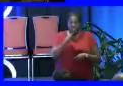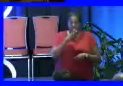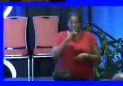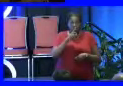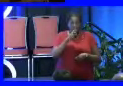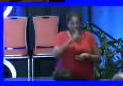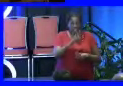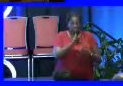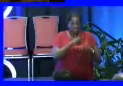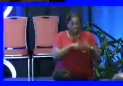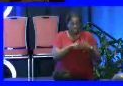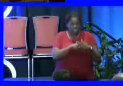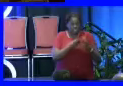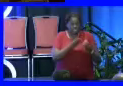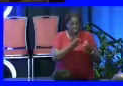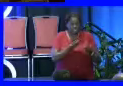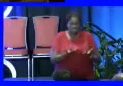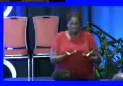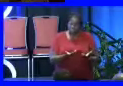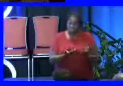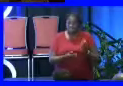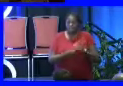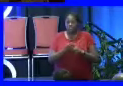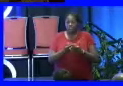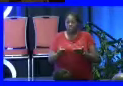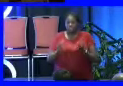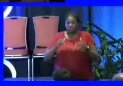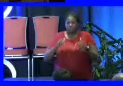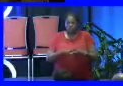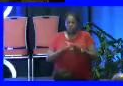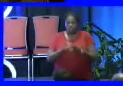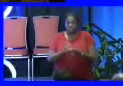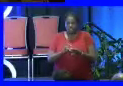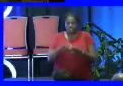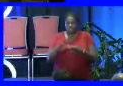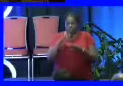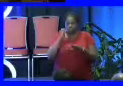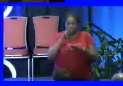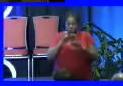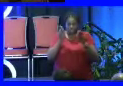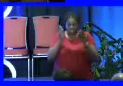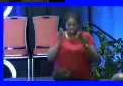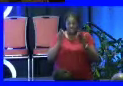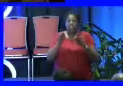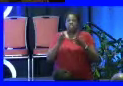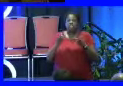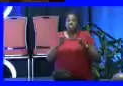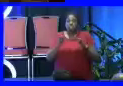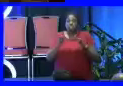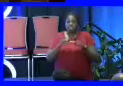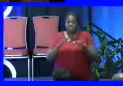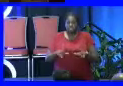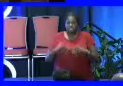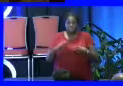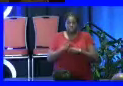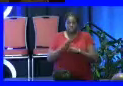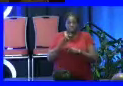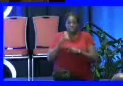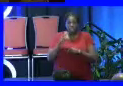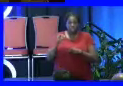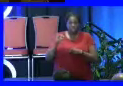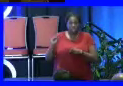to the data. Most of what we've focused on is related to the Homeless Management Information System, or HMIS. I also think the question